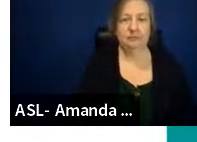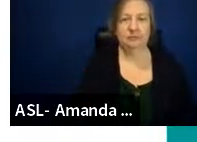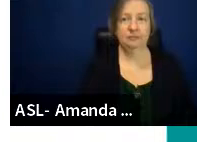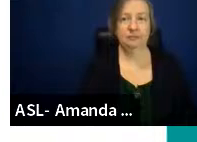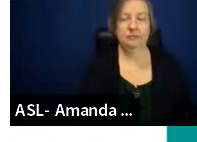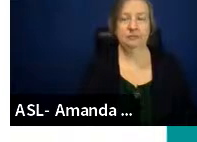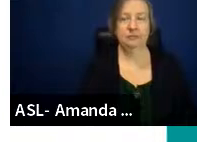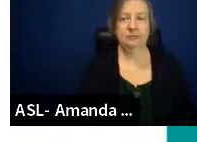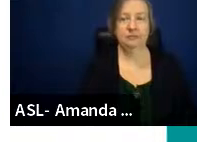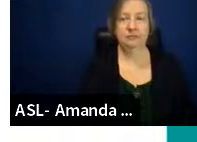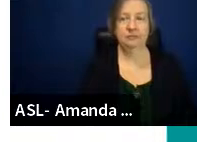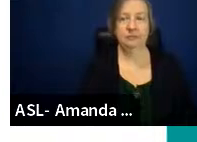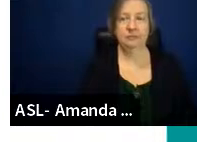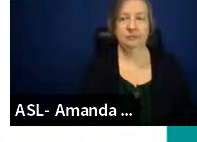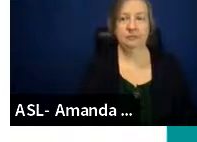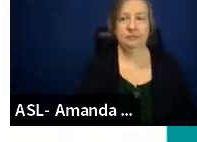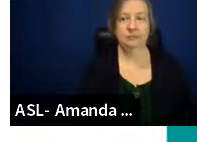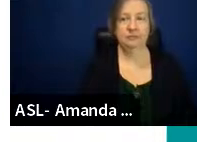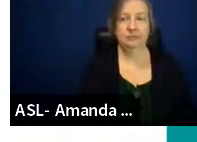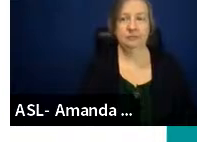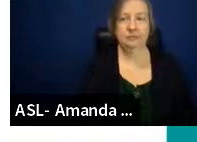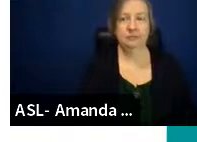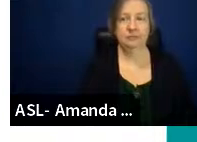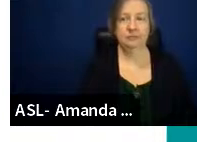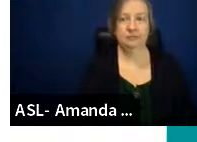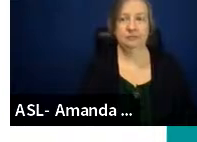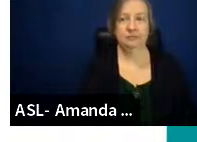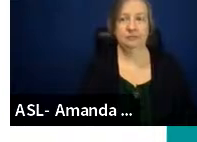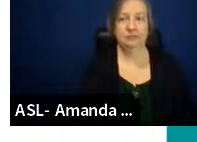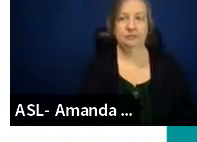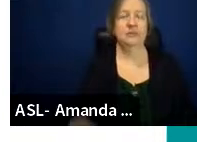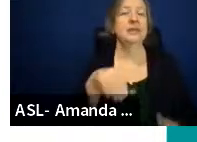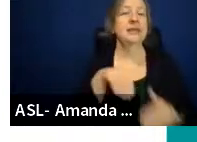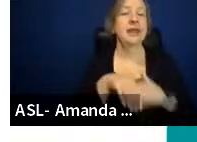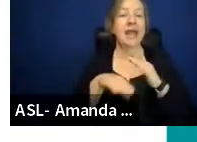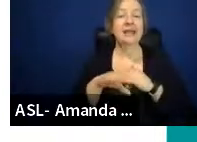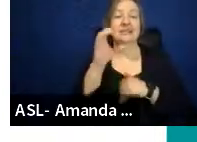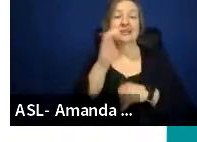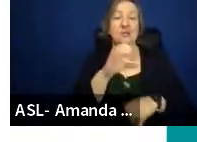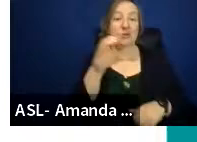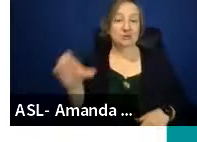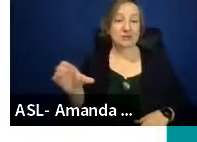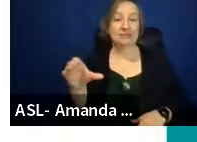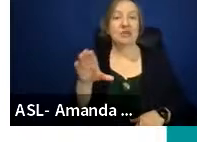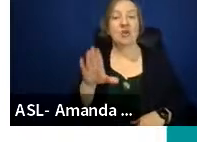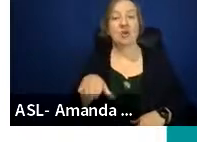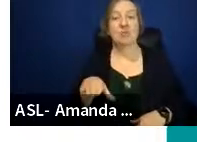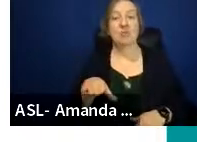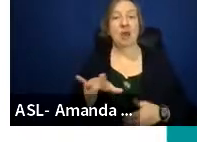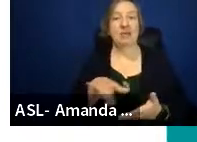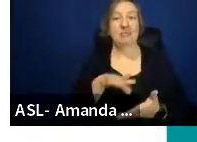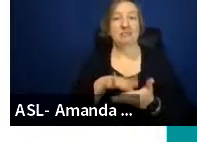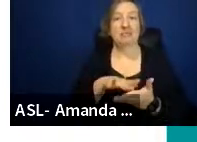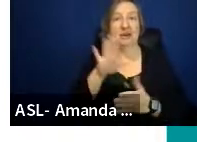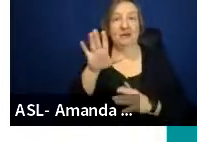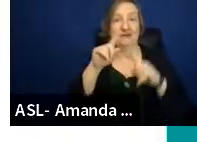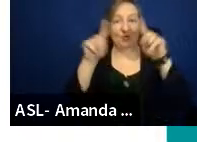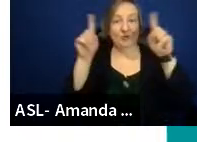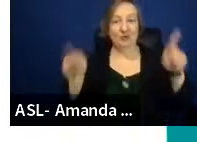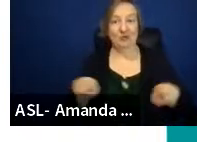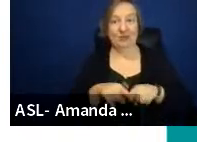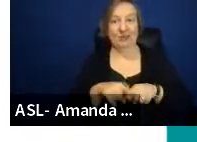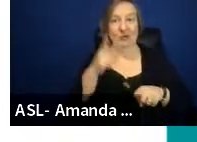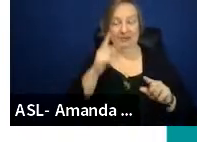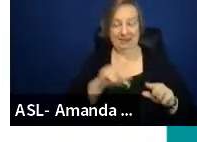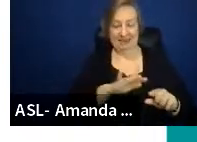How to access closed captions. At the bottom right, bottom middle of your screen, you should see a menu